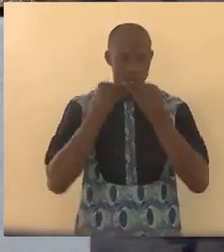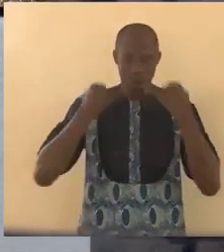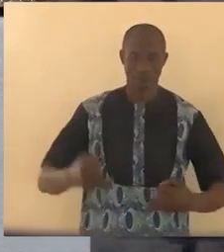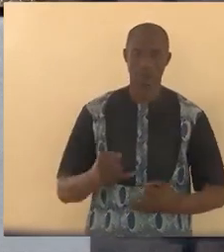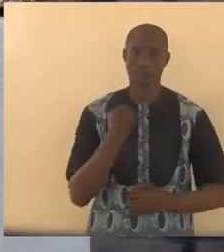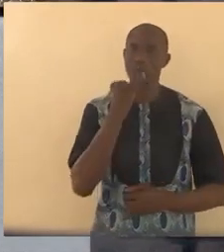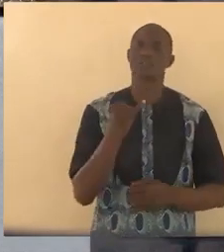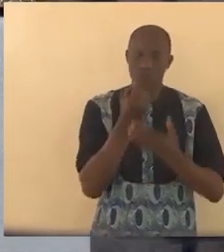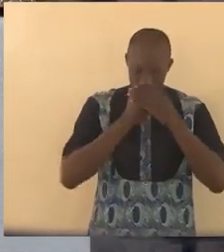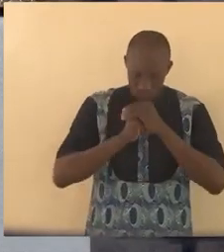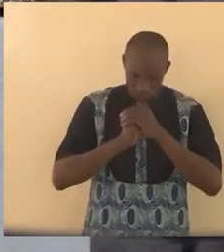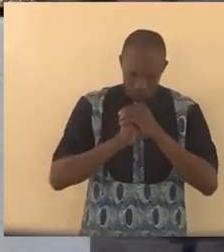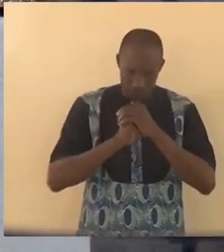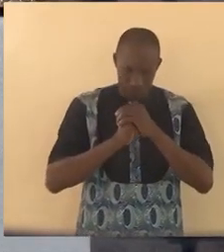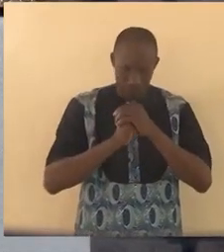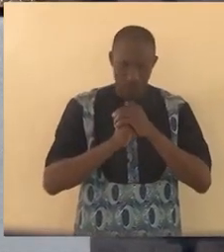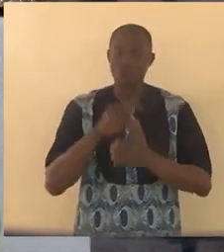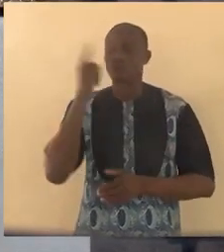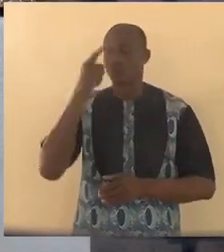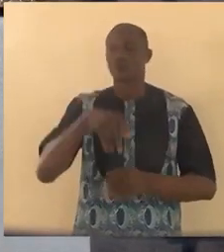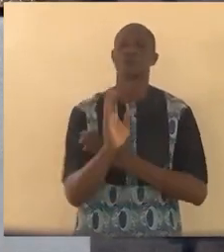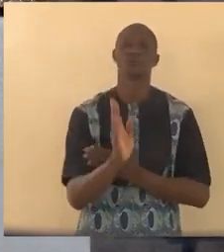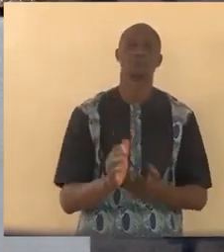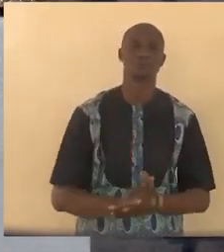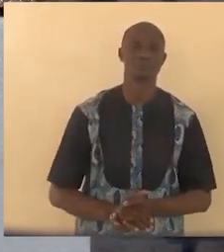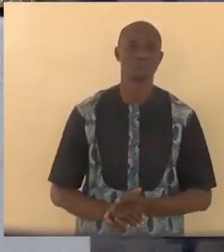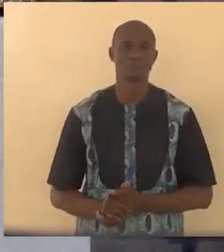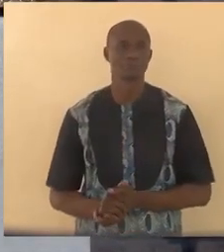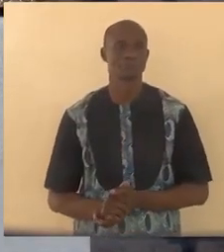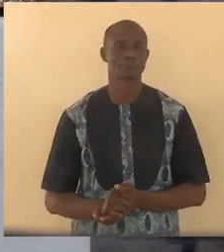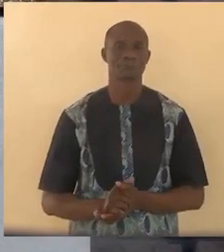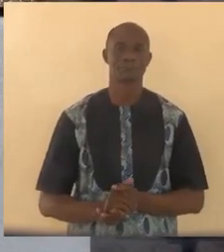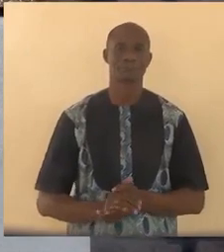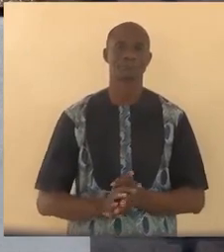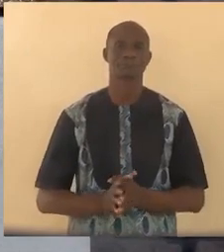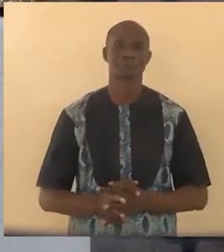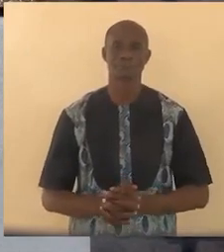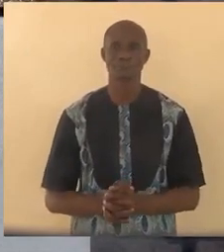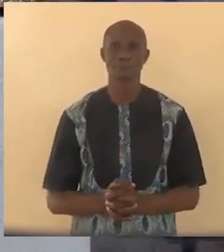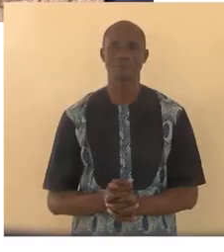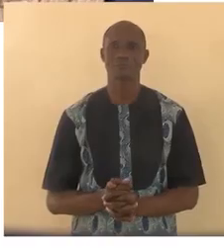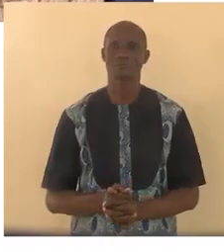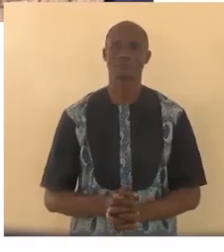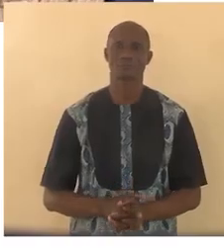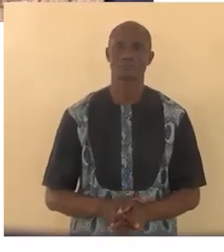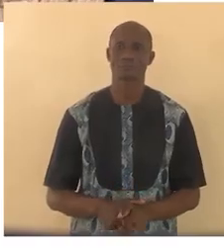Idolatry is worship. That photo looks like recently in the Eagle Square, isn't it?